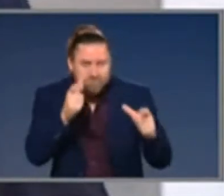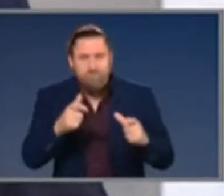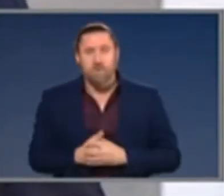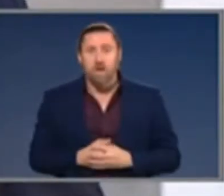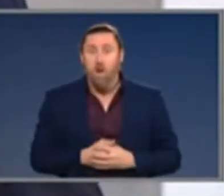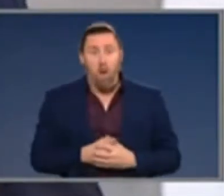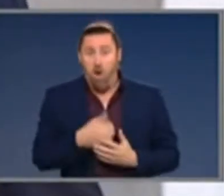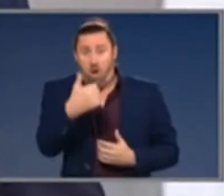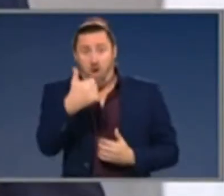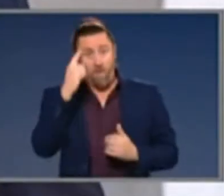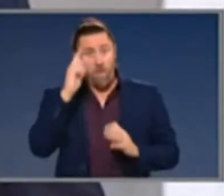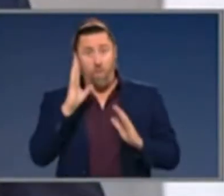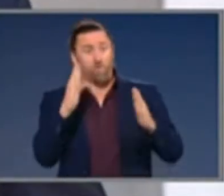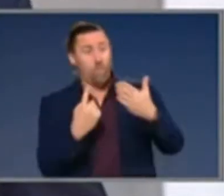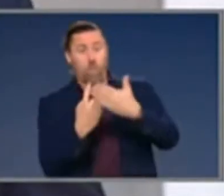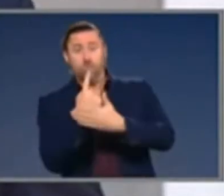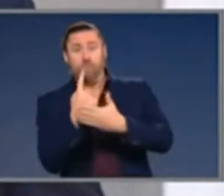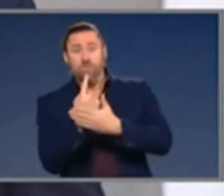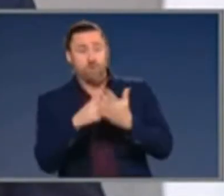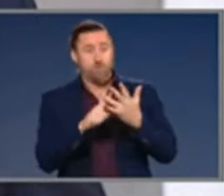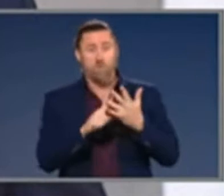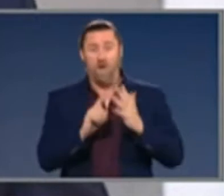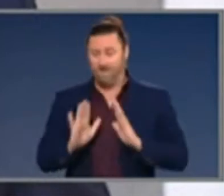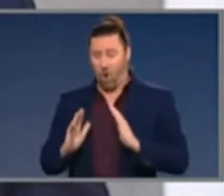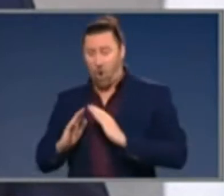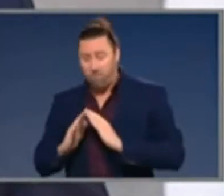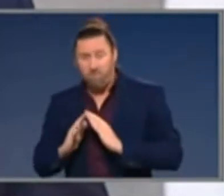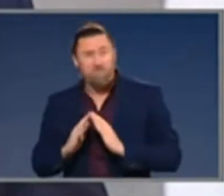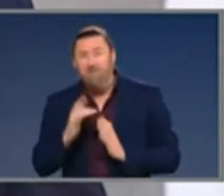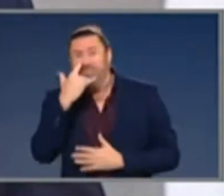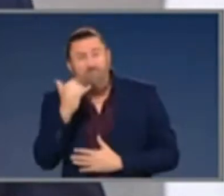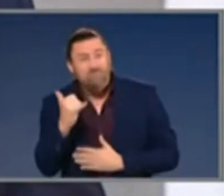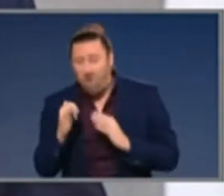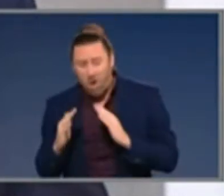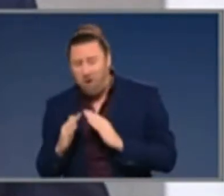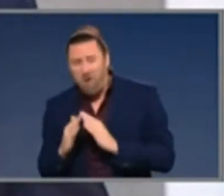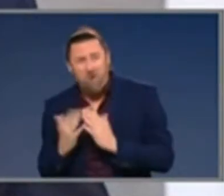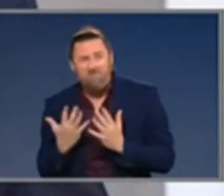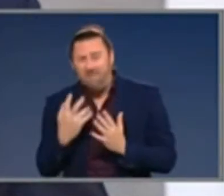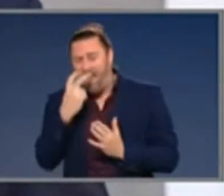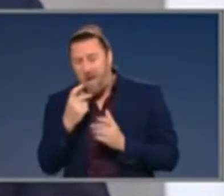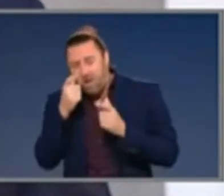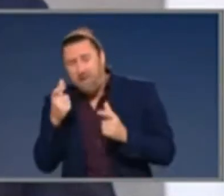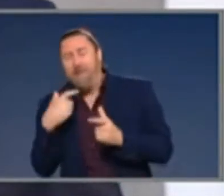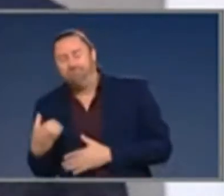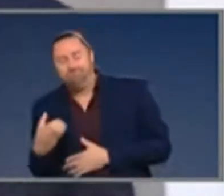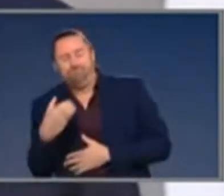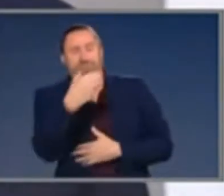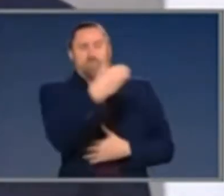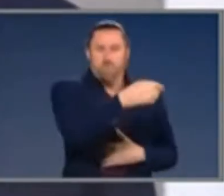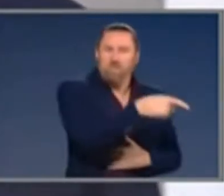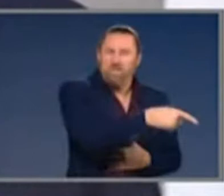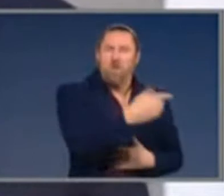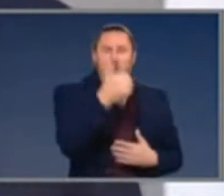it's a good choice to be able to make, to remain at home. But those who are moved into aged care facilities are often moved in at a much more